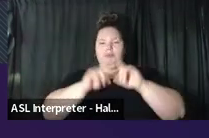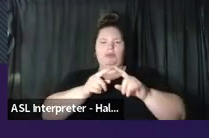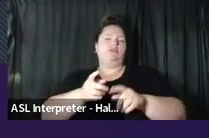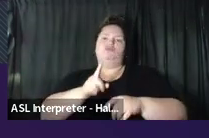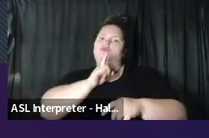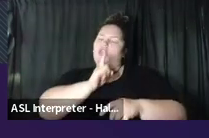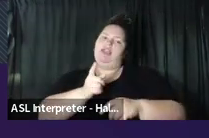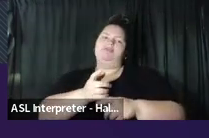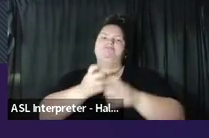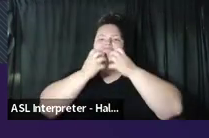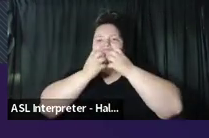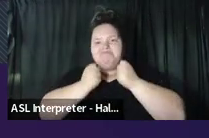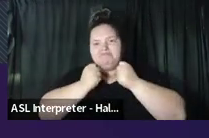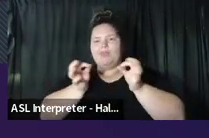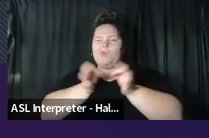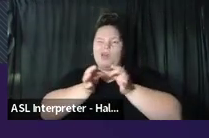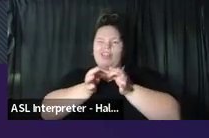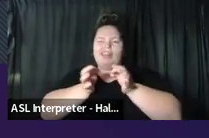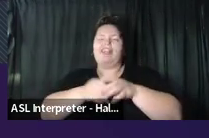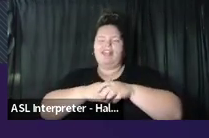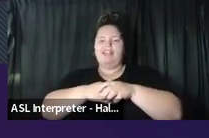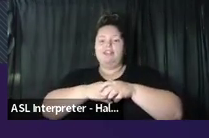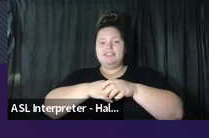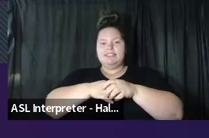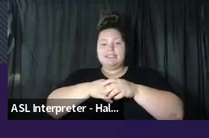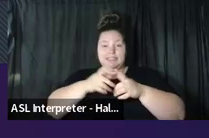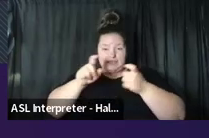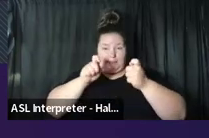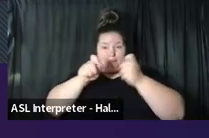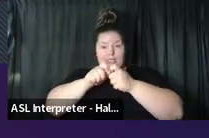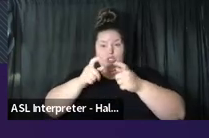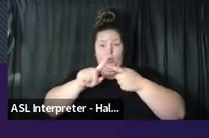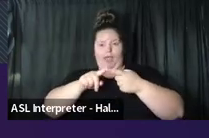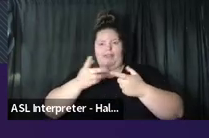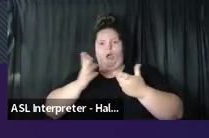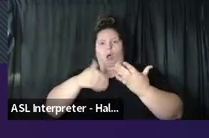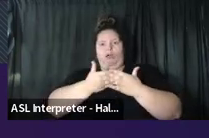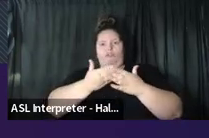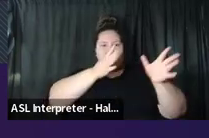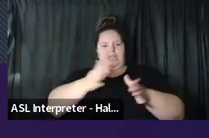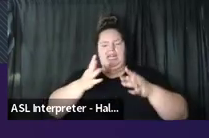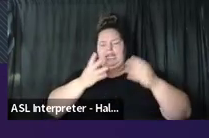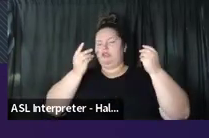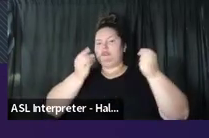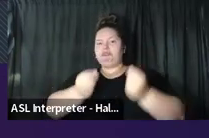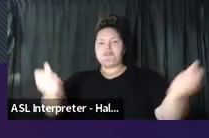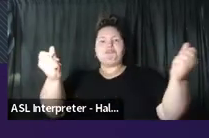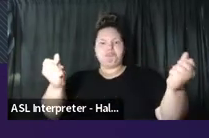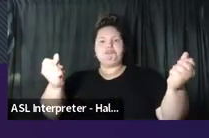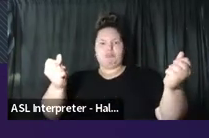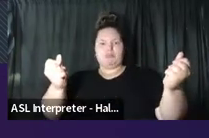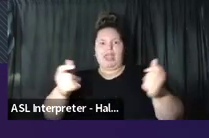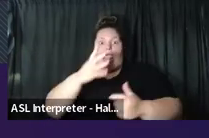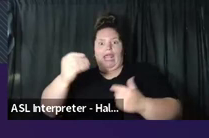Once, especially once you get it down and you have a lot of, hopefully the AT that we talk about today, to help you and assist you